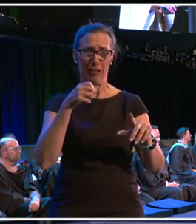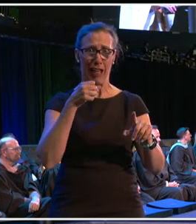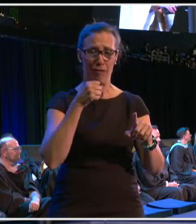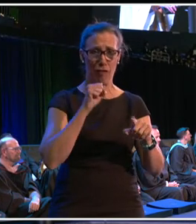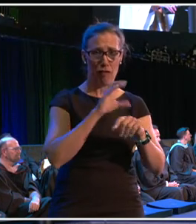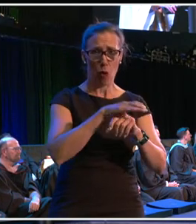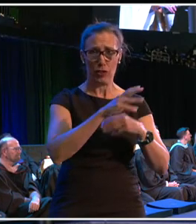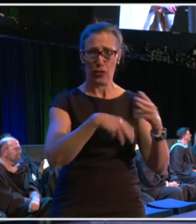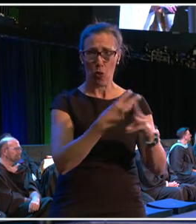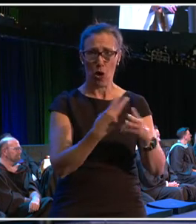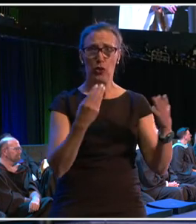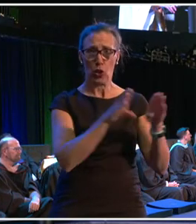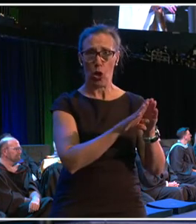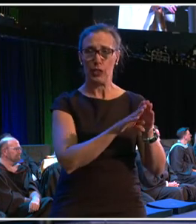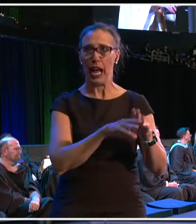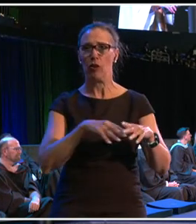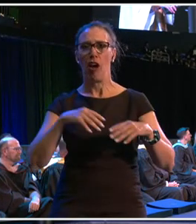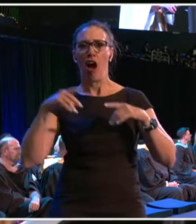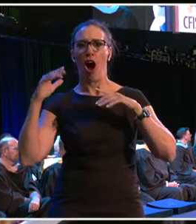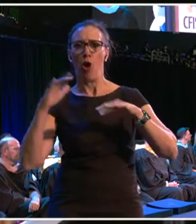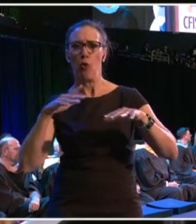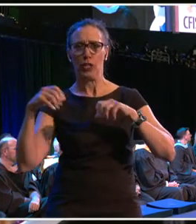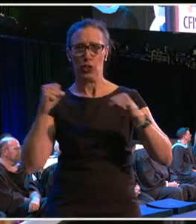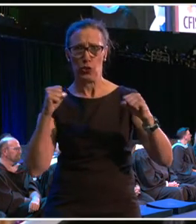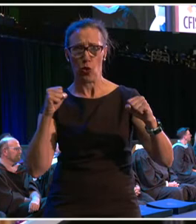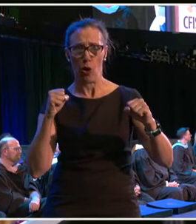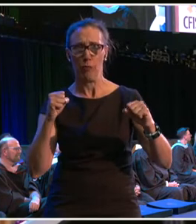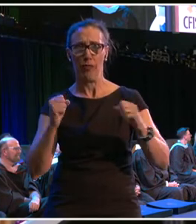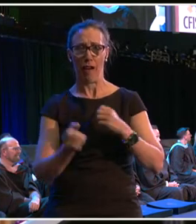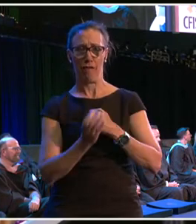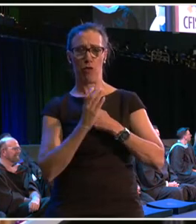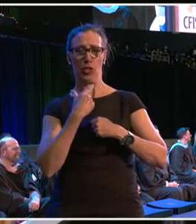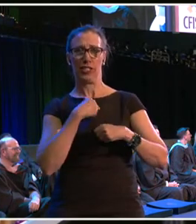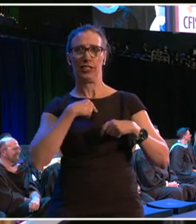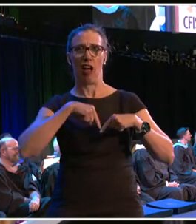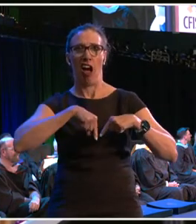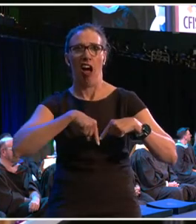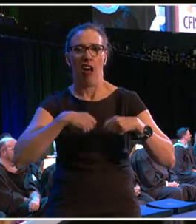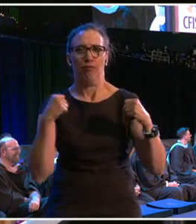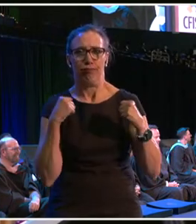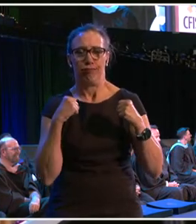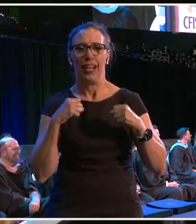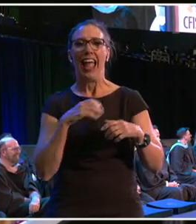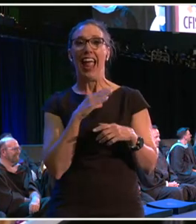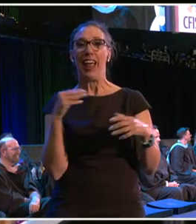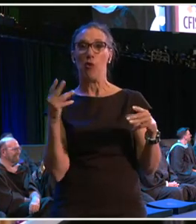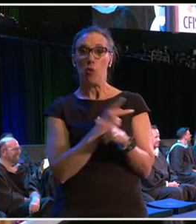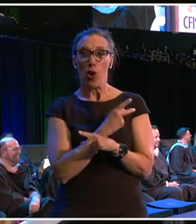lockdown, a winter storm that makes us Texans shake in our boots due to the cold, and